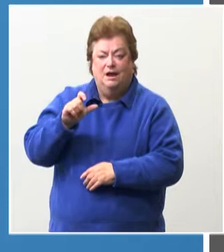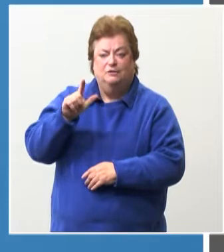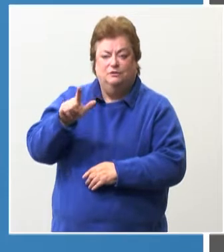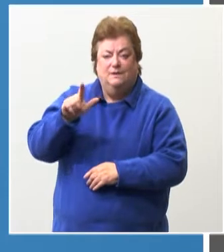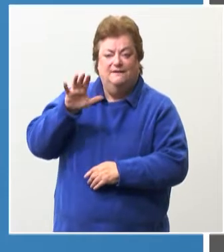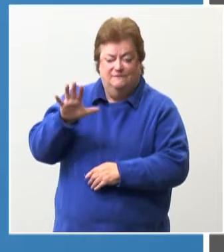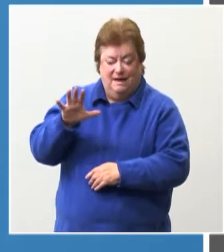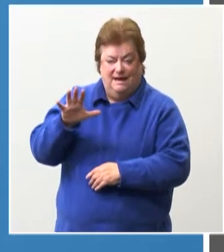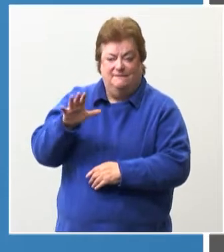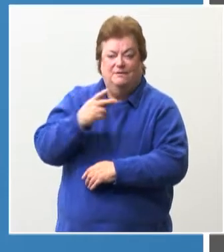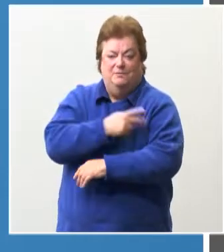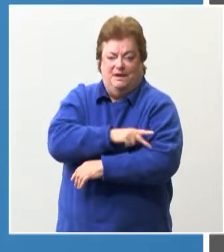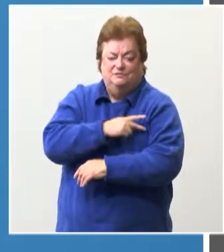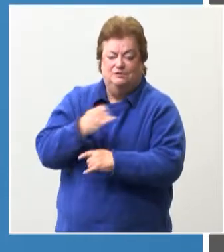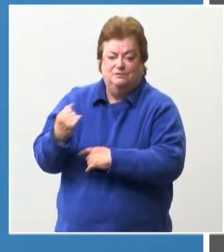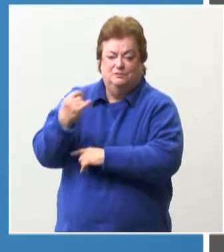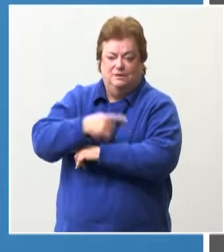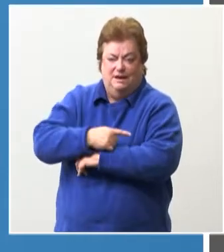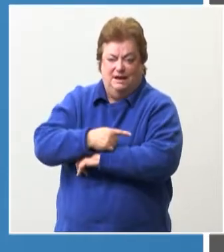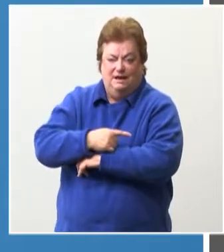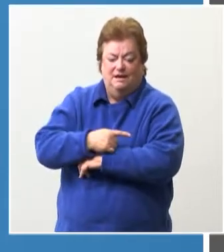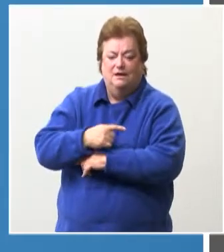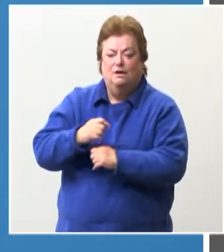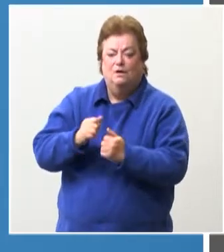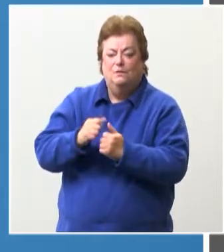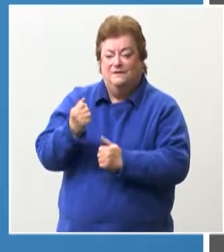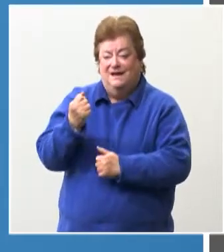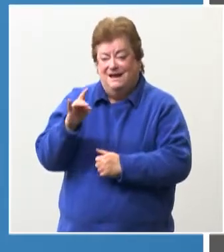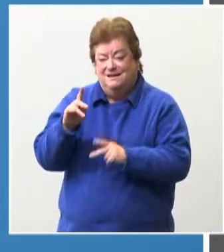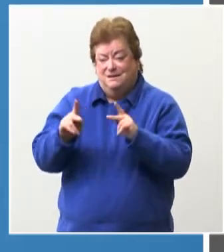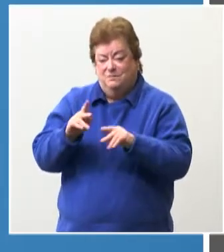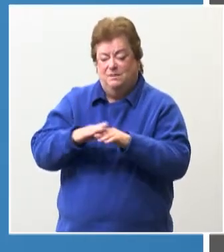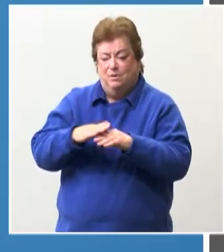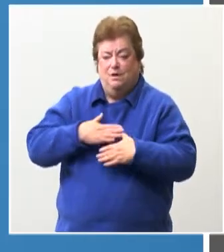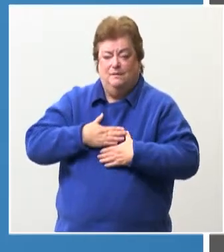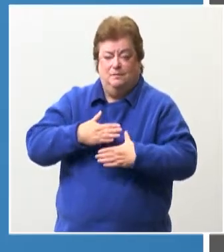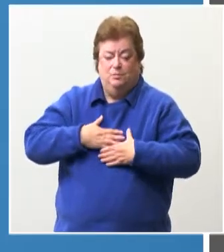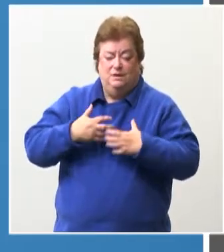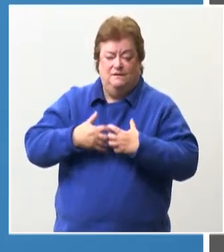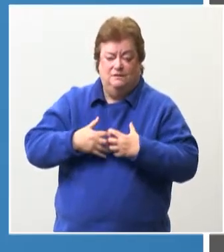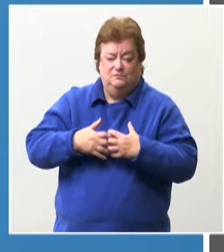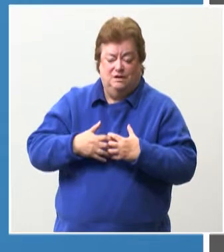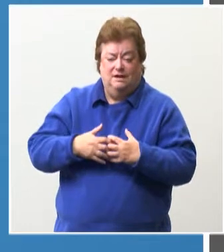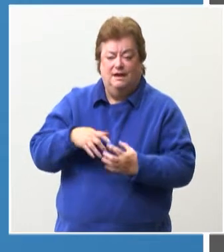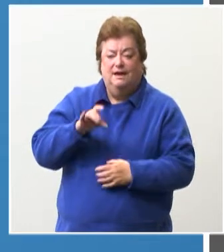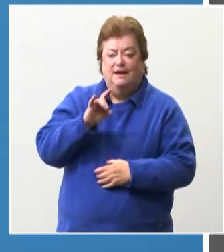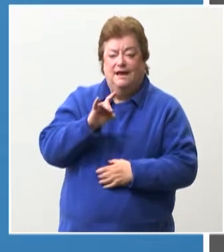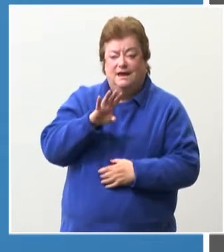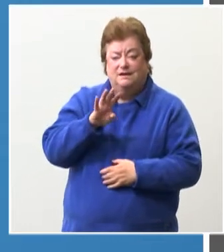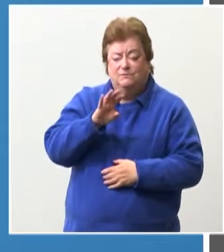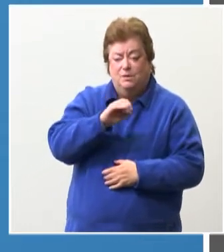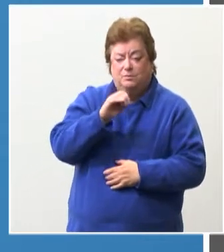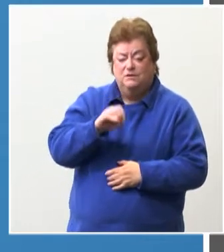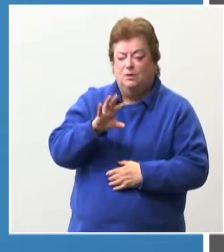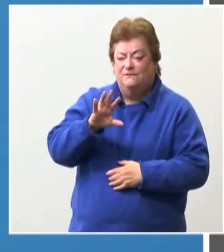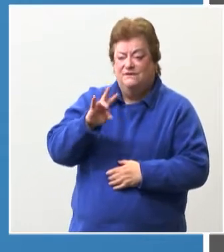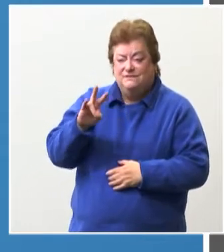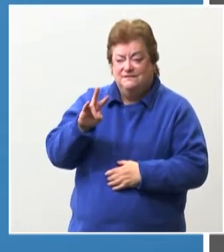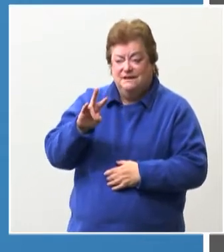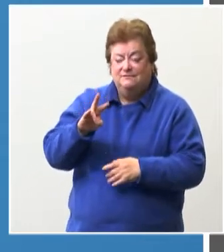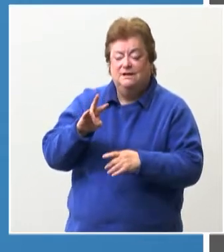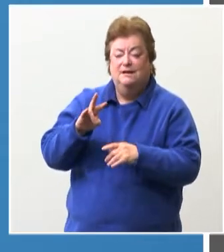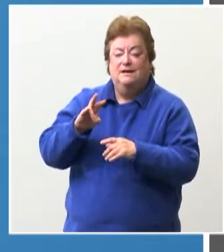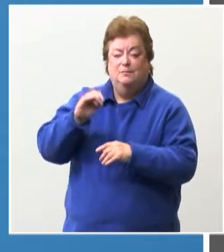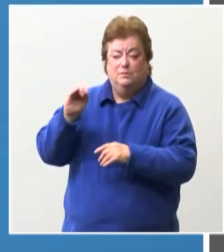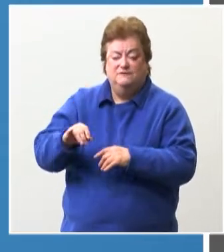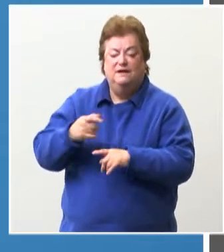125 today, with 18 on ventilators. 84 patients, or about 67%, are from